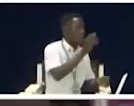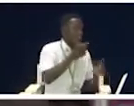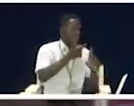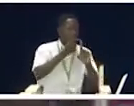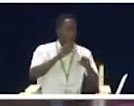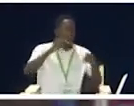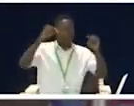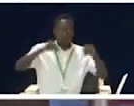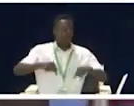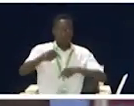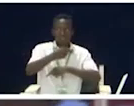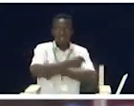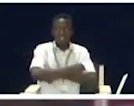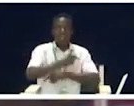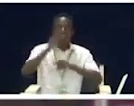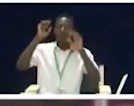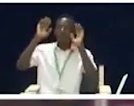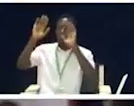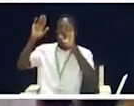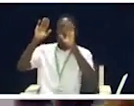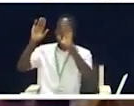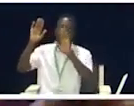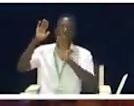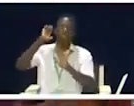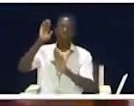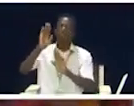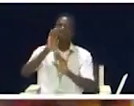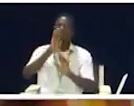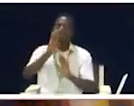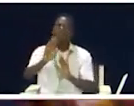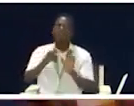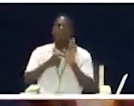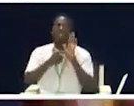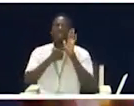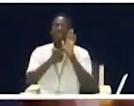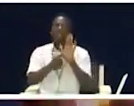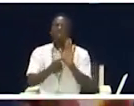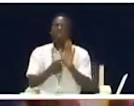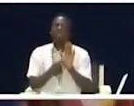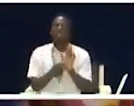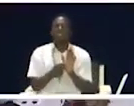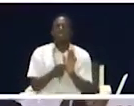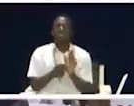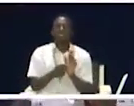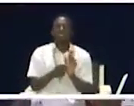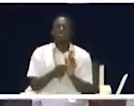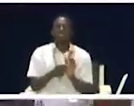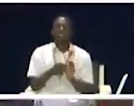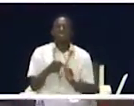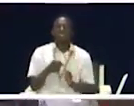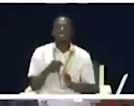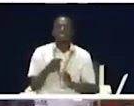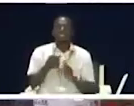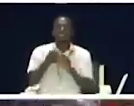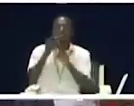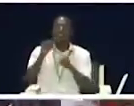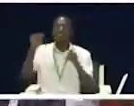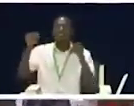today, wonders will be an everyday event in your life. Come on, turn to another person and tell them from